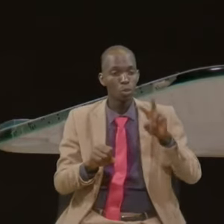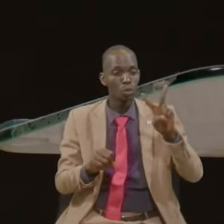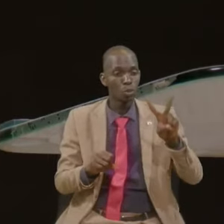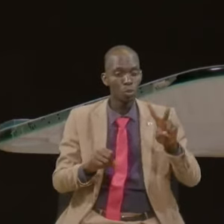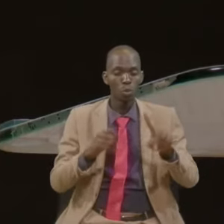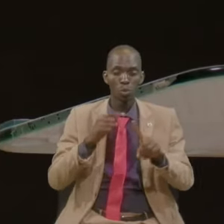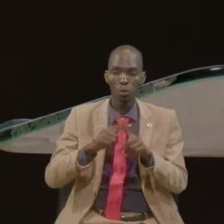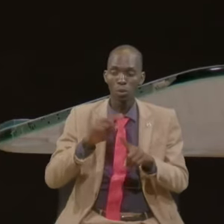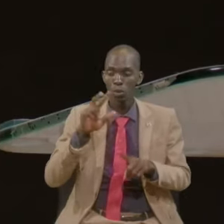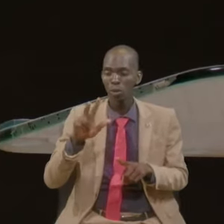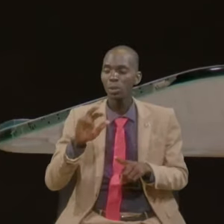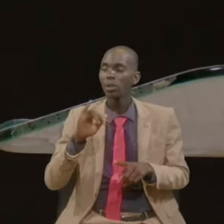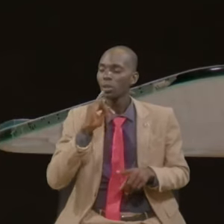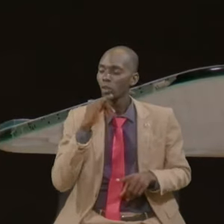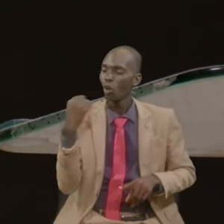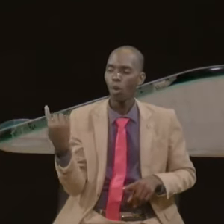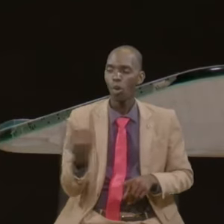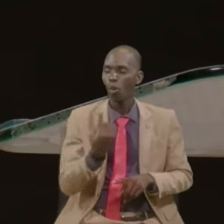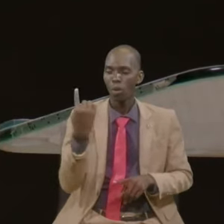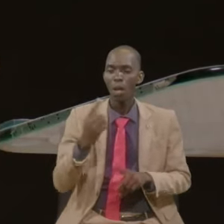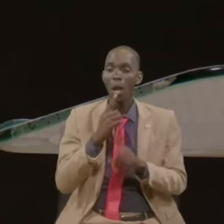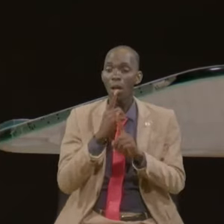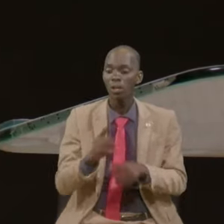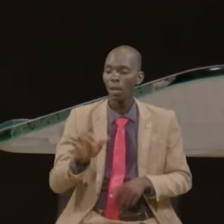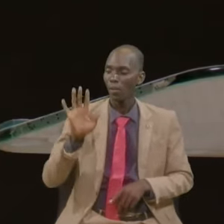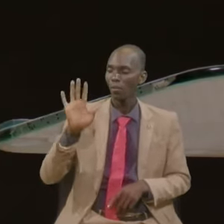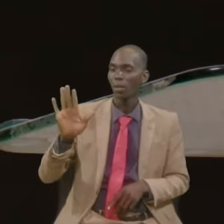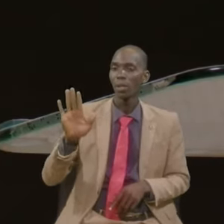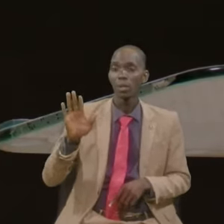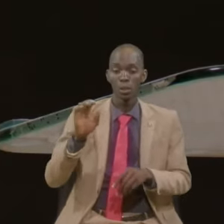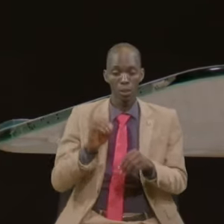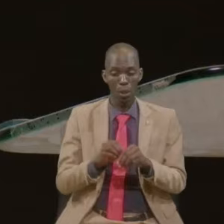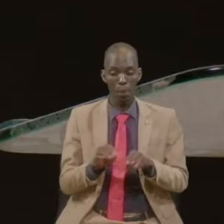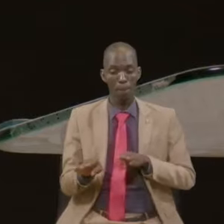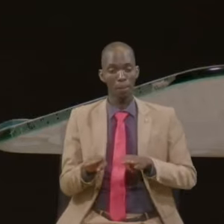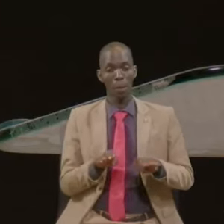2 + 3 always 5. In behavior,